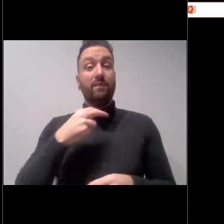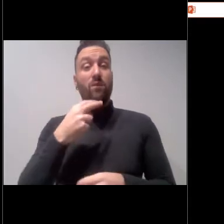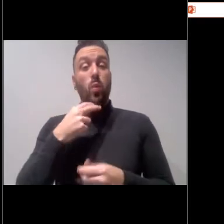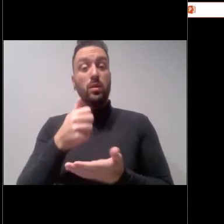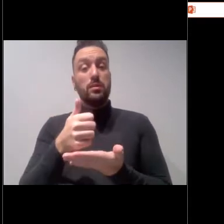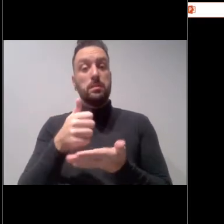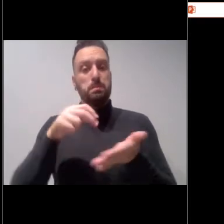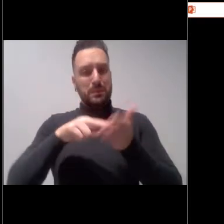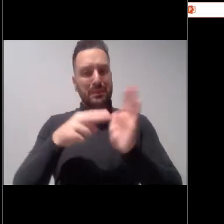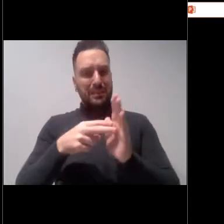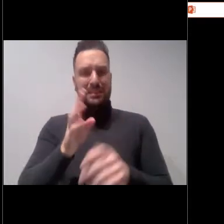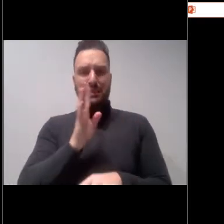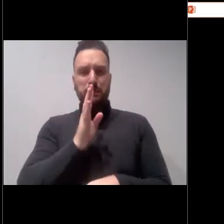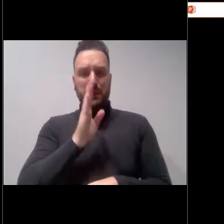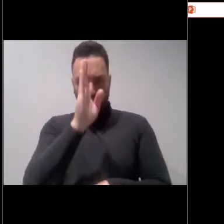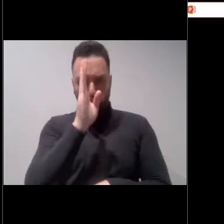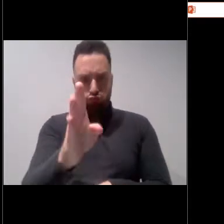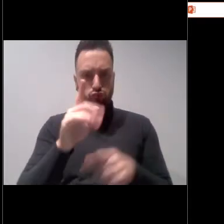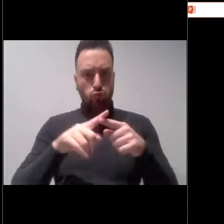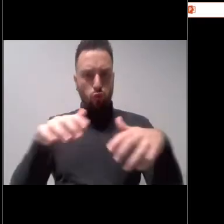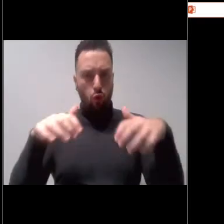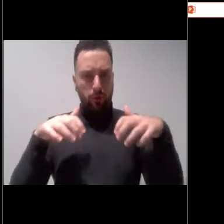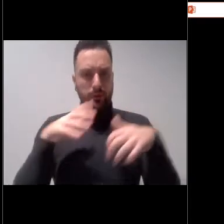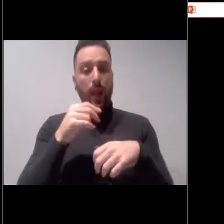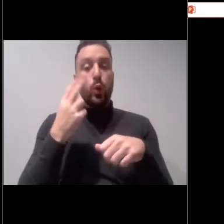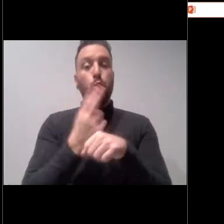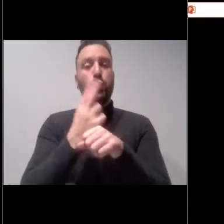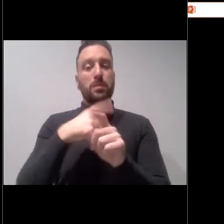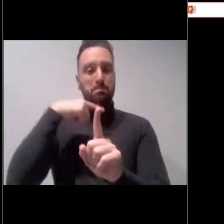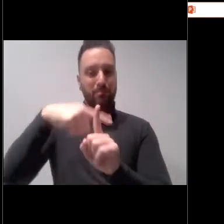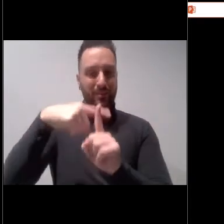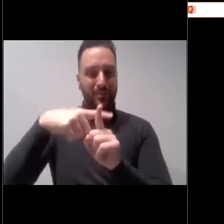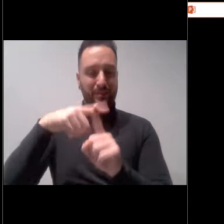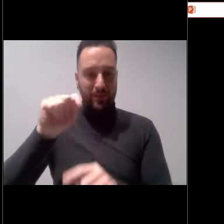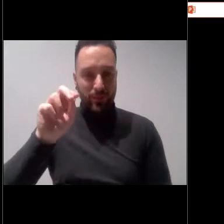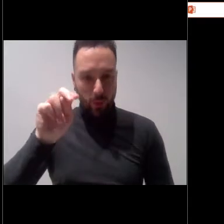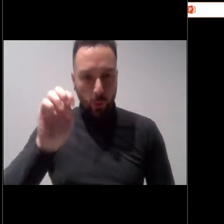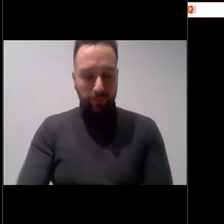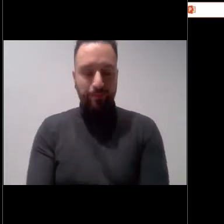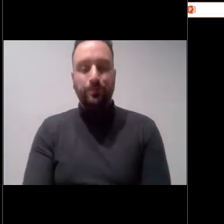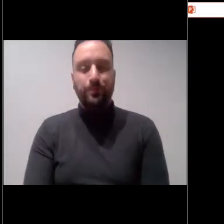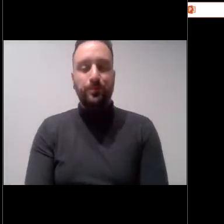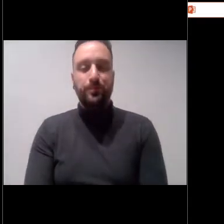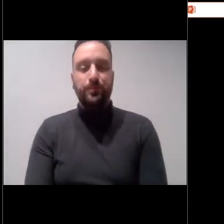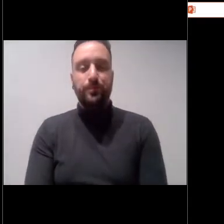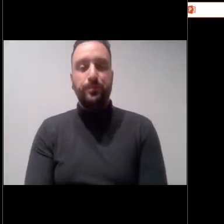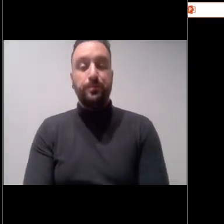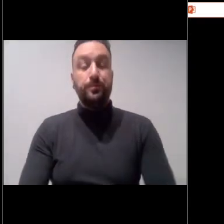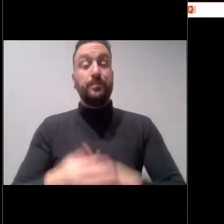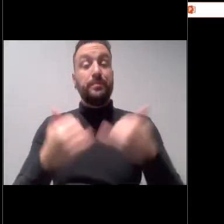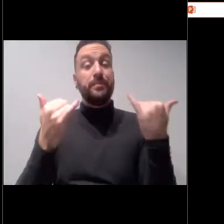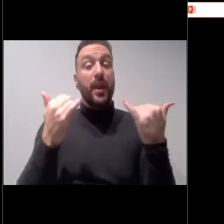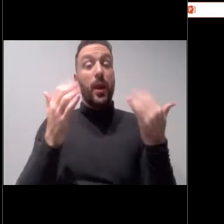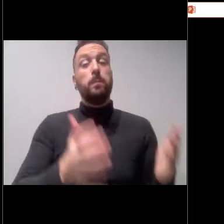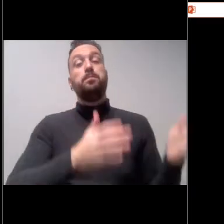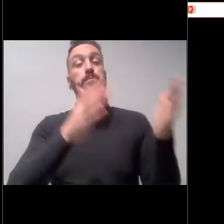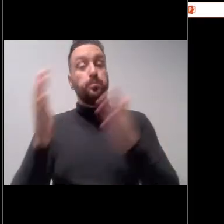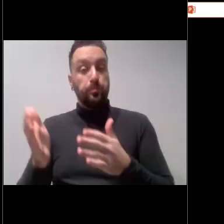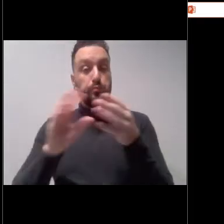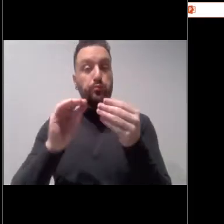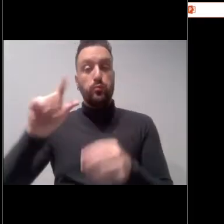our audiences. And of course, we want to use a positive tone. So let's now move on and talk about